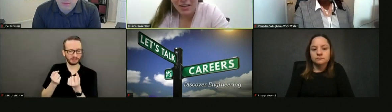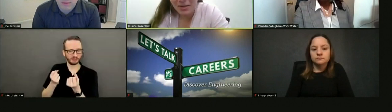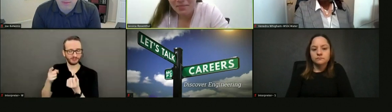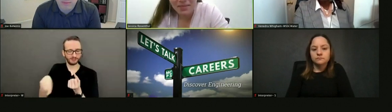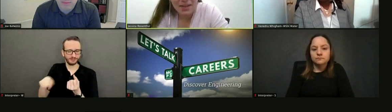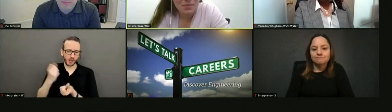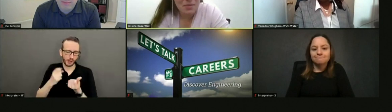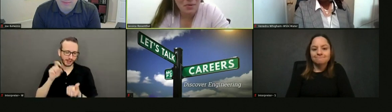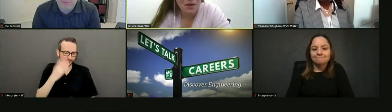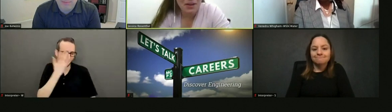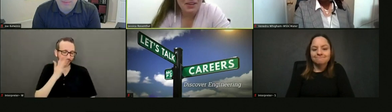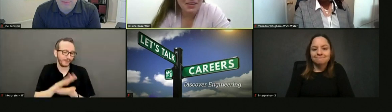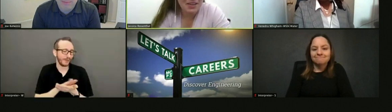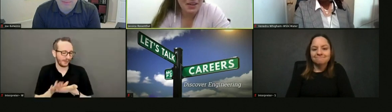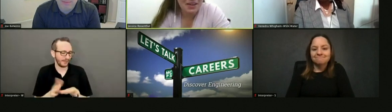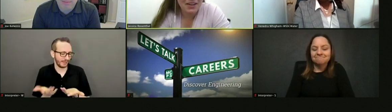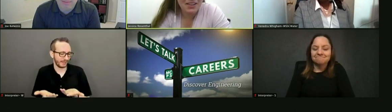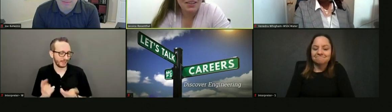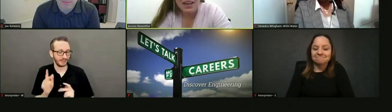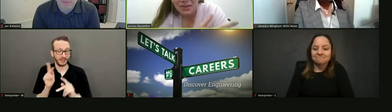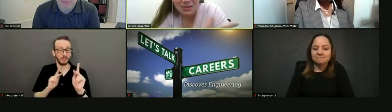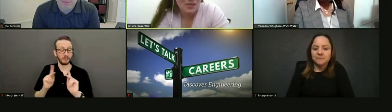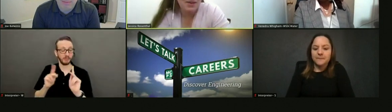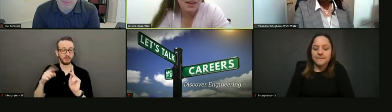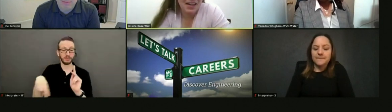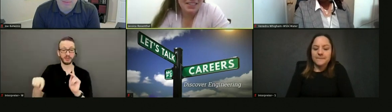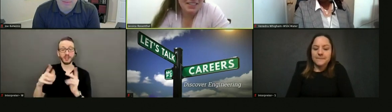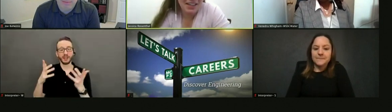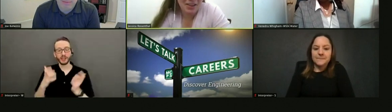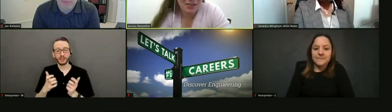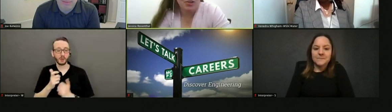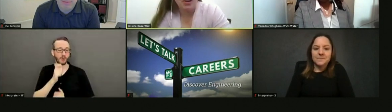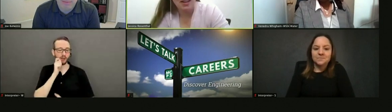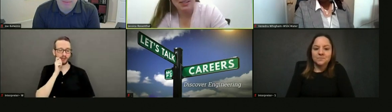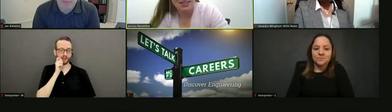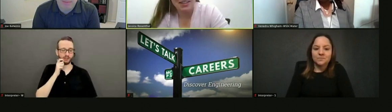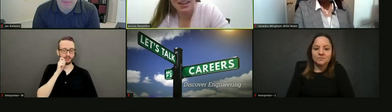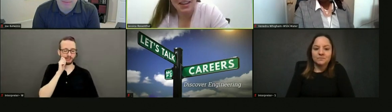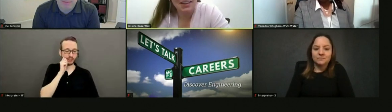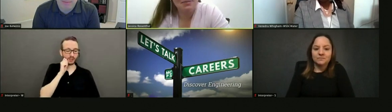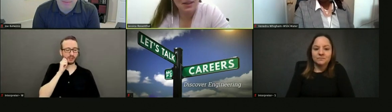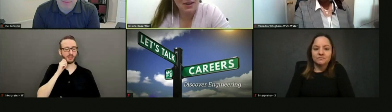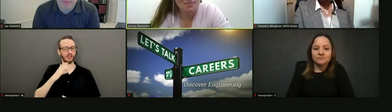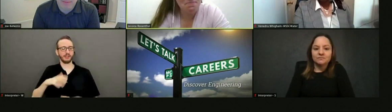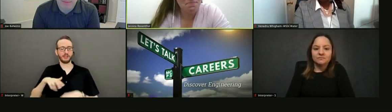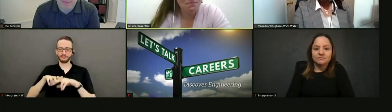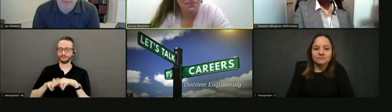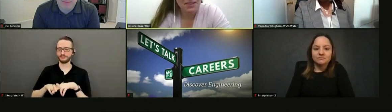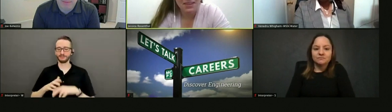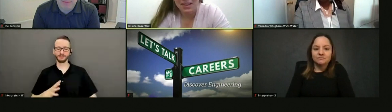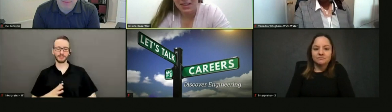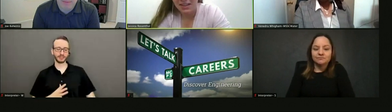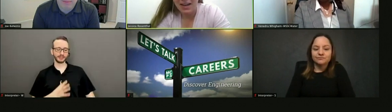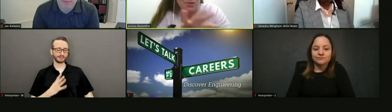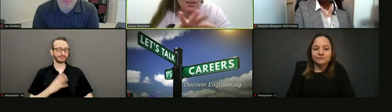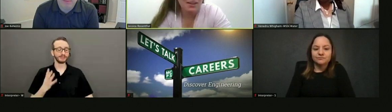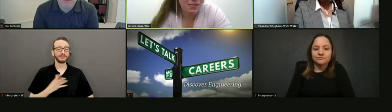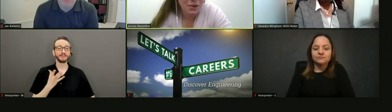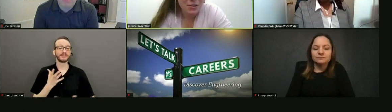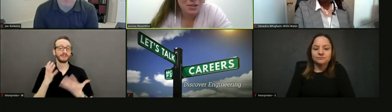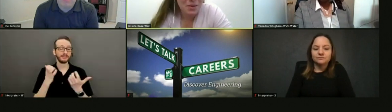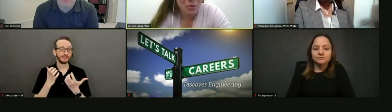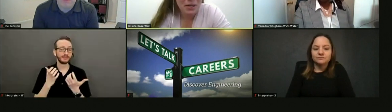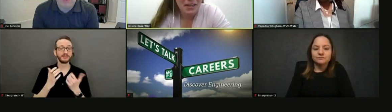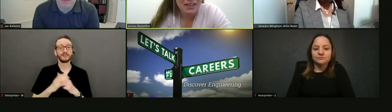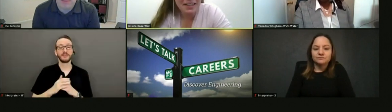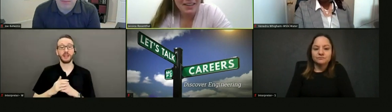nice. And people want the leathers to be nice and luxurious and like the